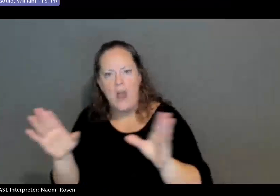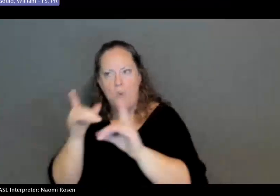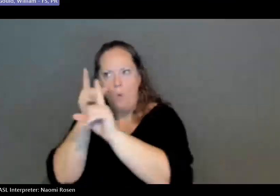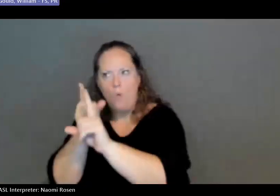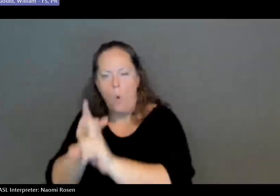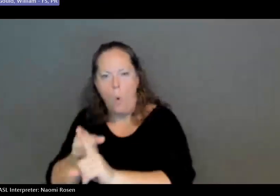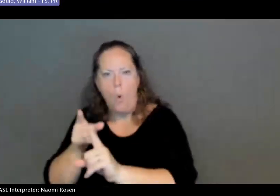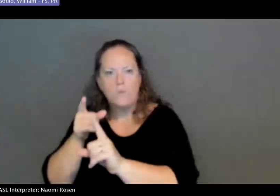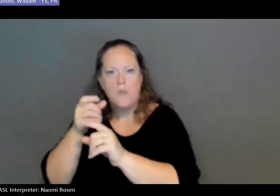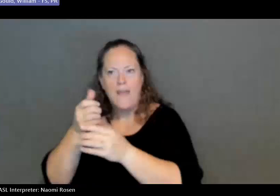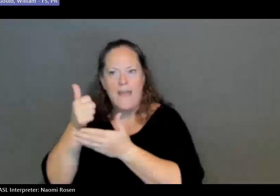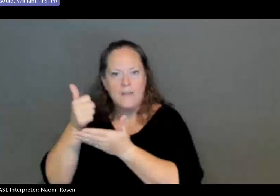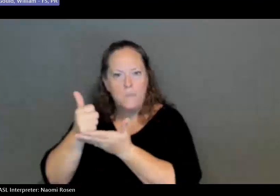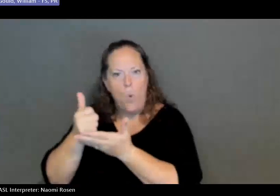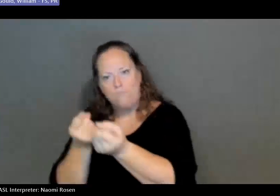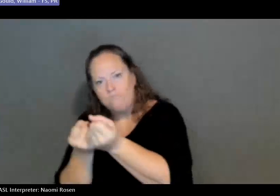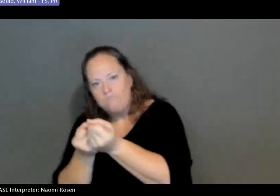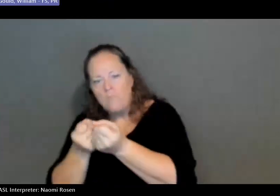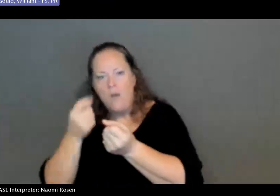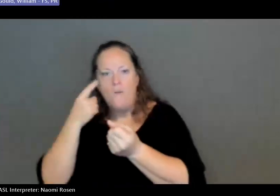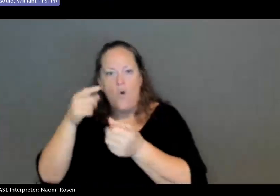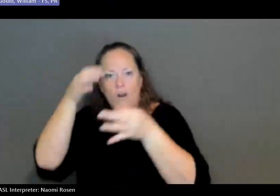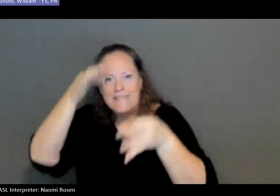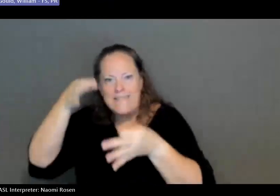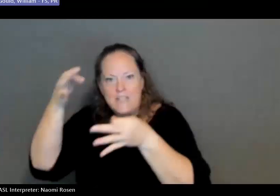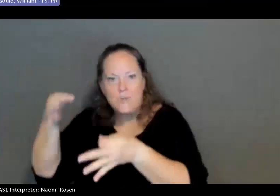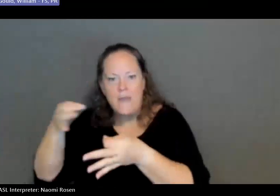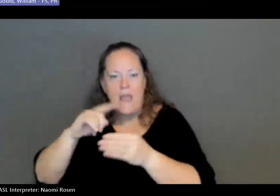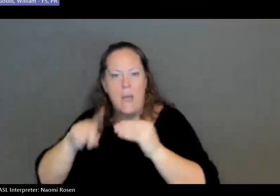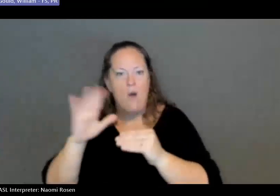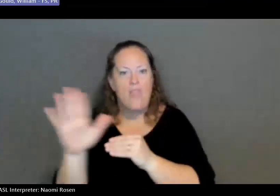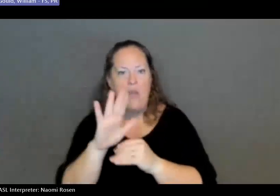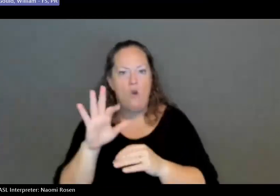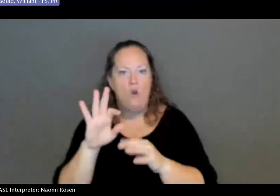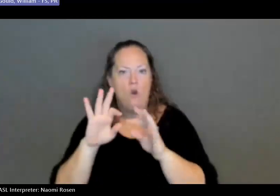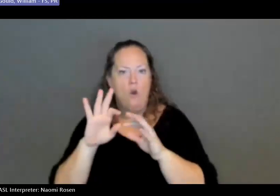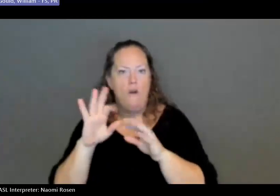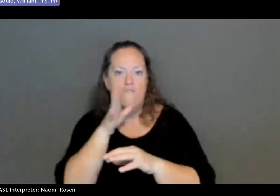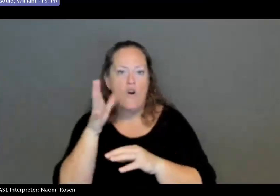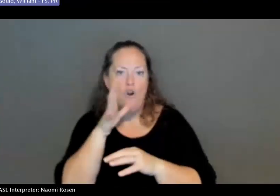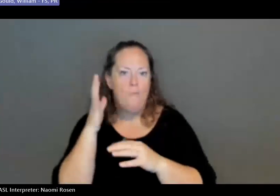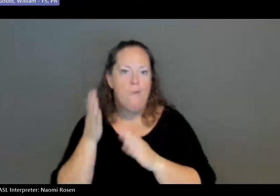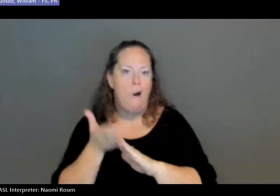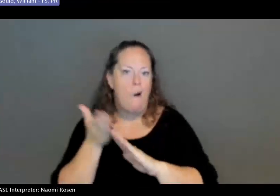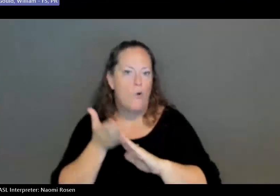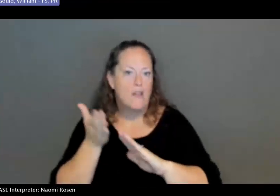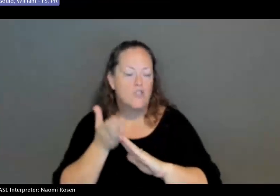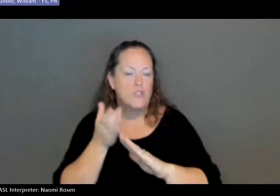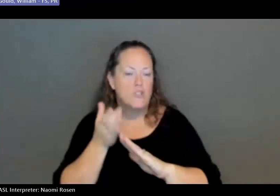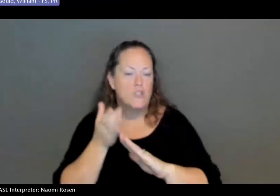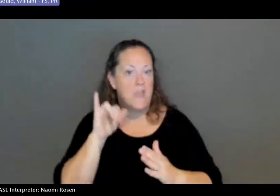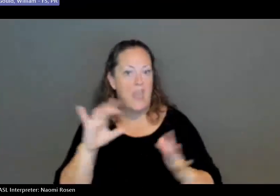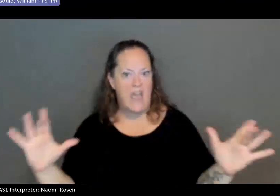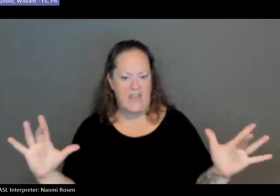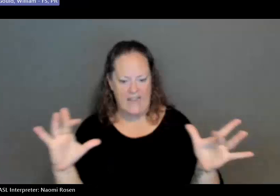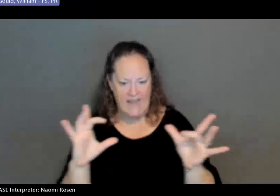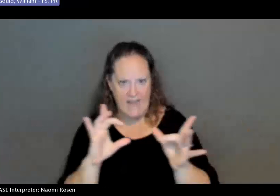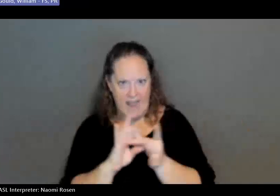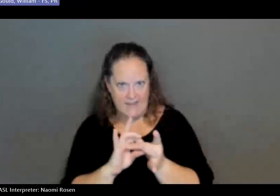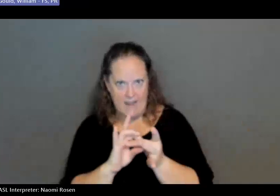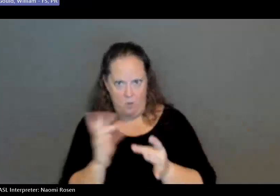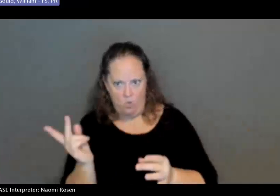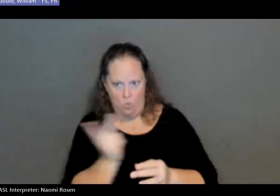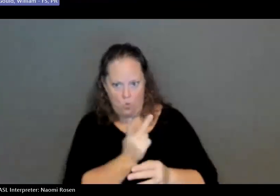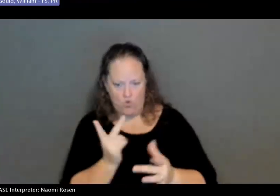decisions that folks are making about their farming operations. And I think that sort of connectivity is something that's